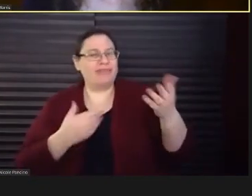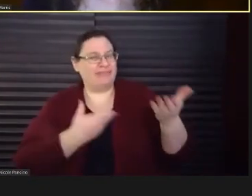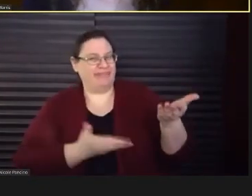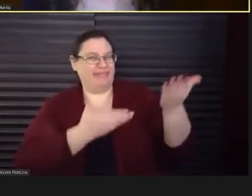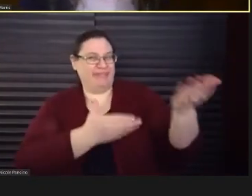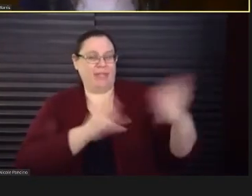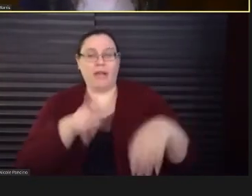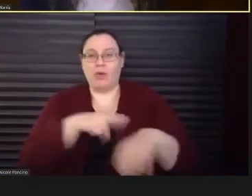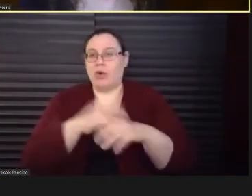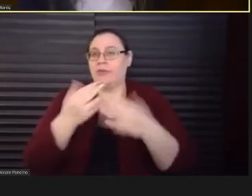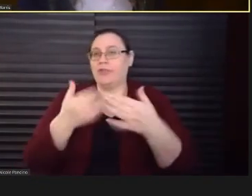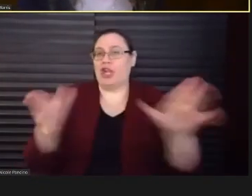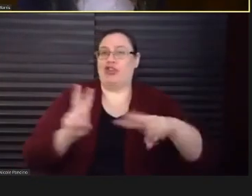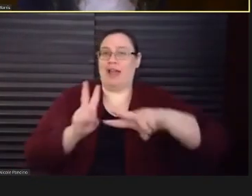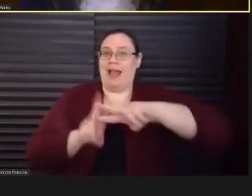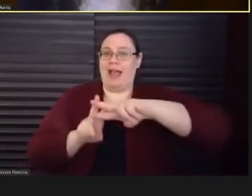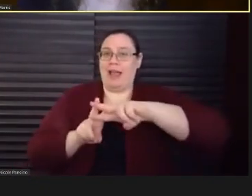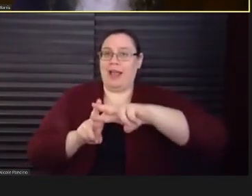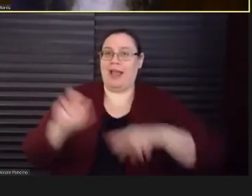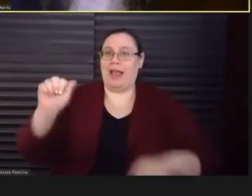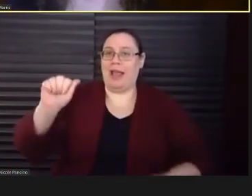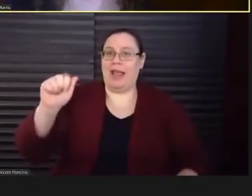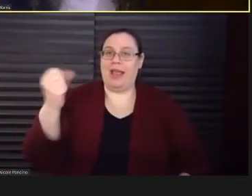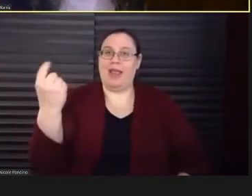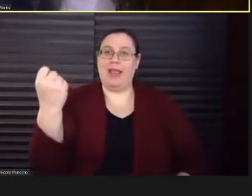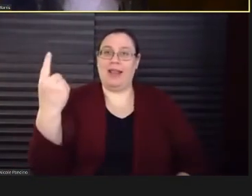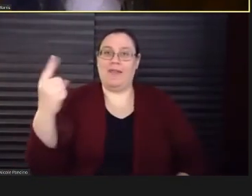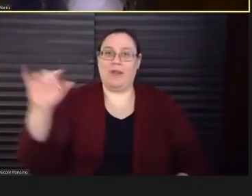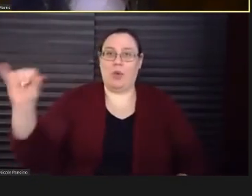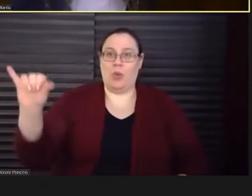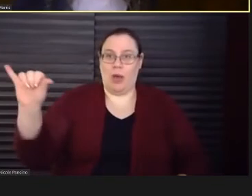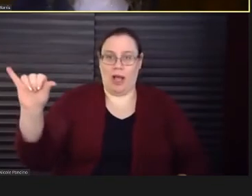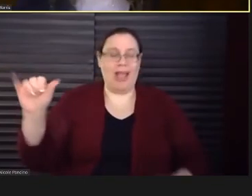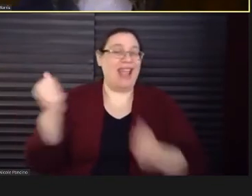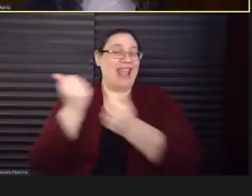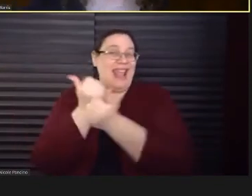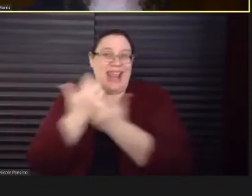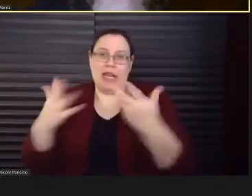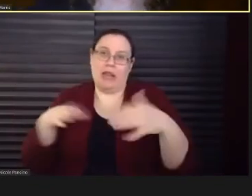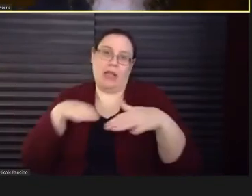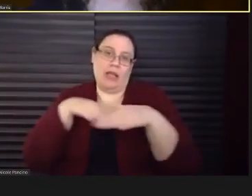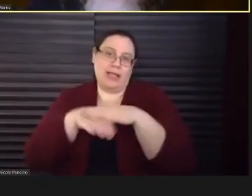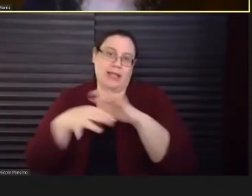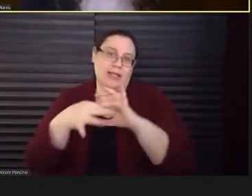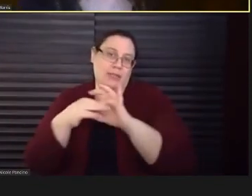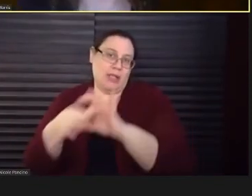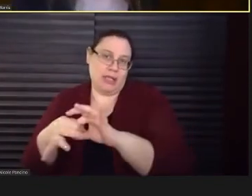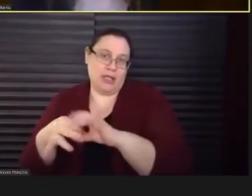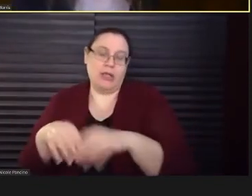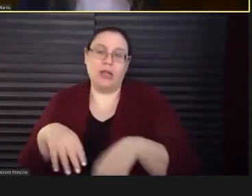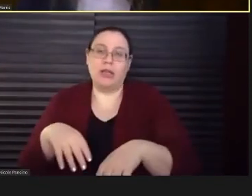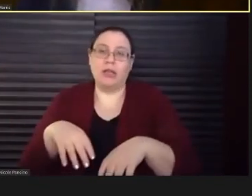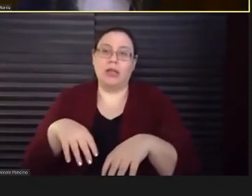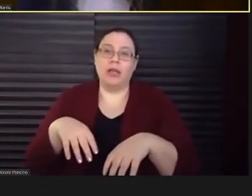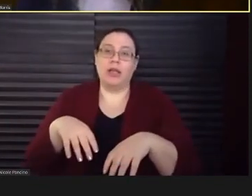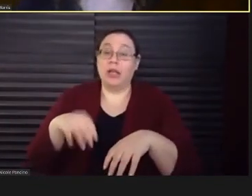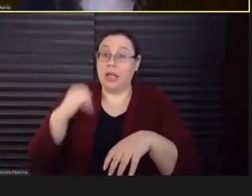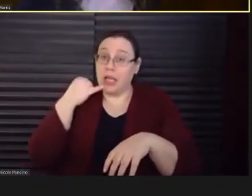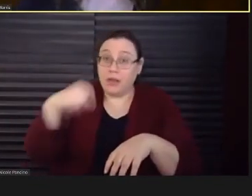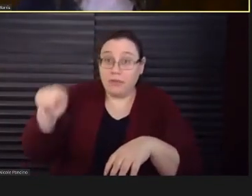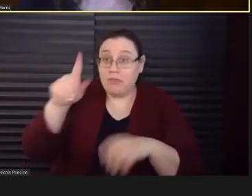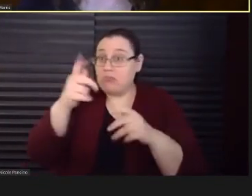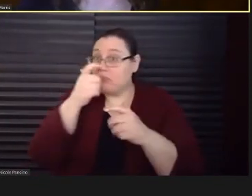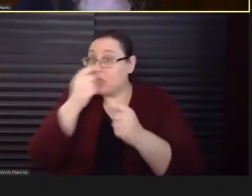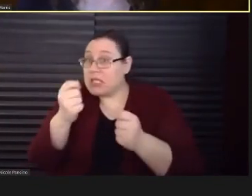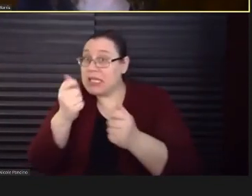general hashtag A11Y for anything accessibility related. I'd also say if people are looking for interesting folks